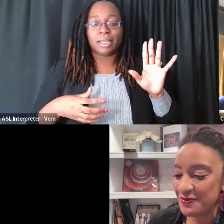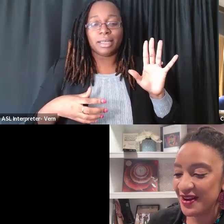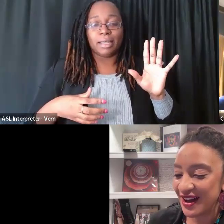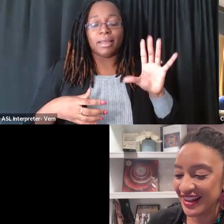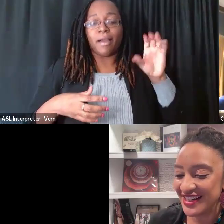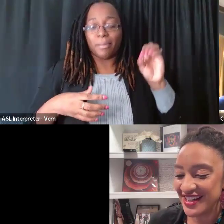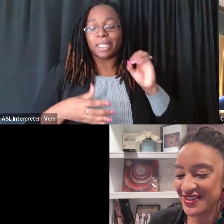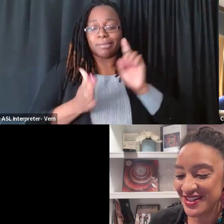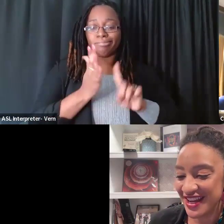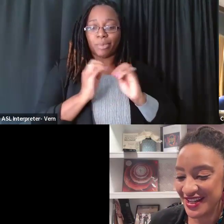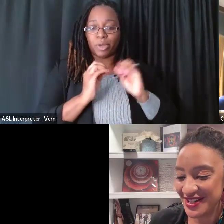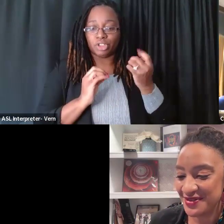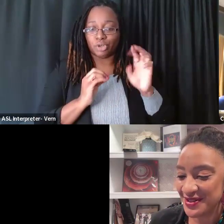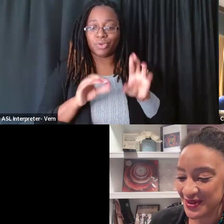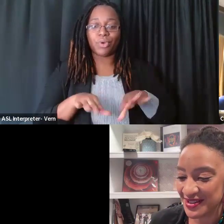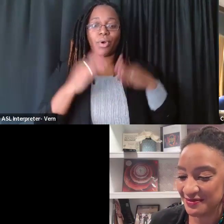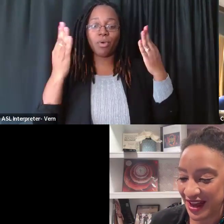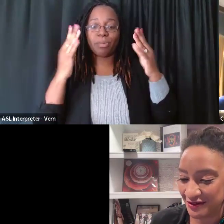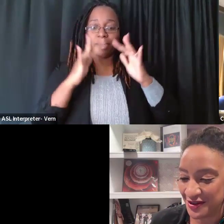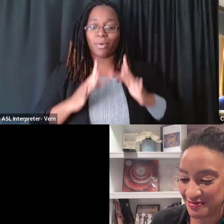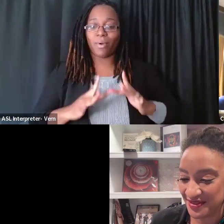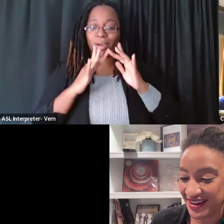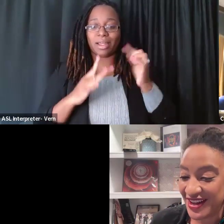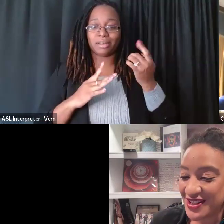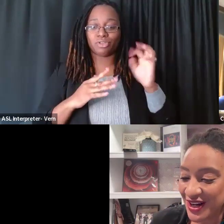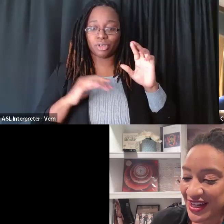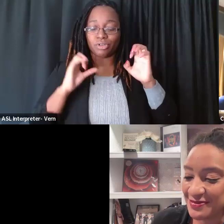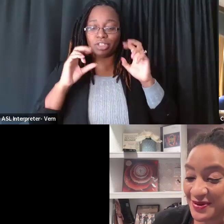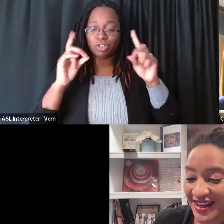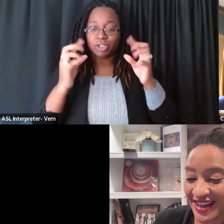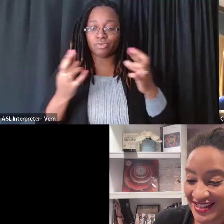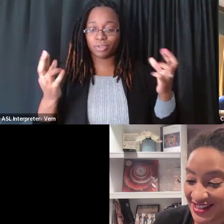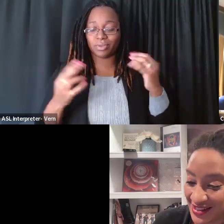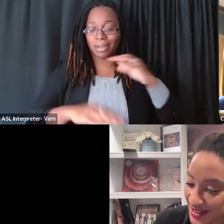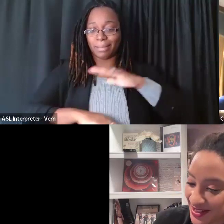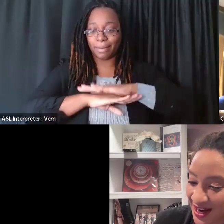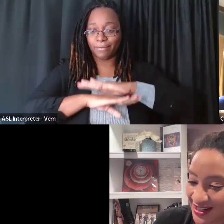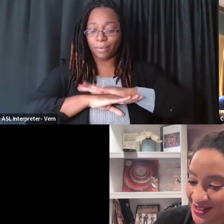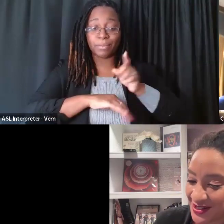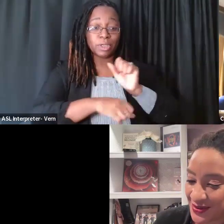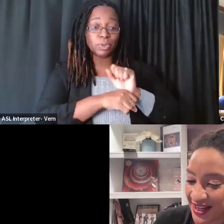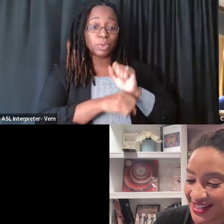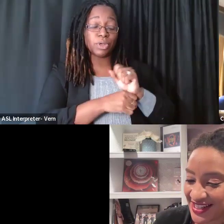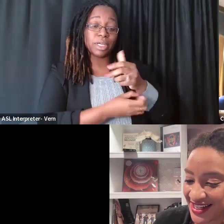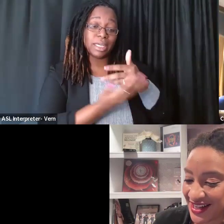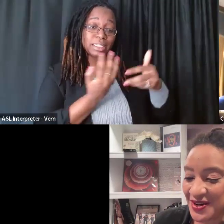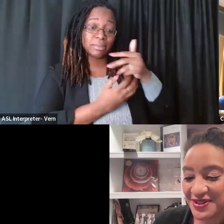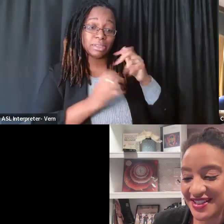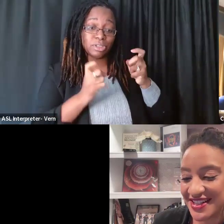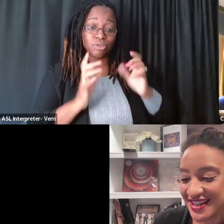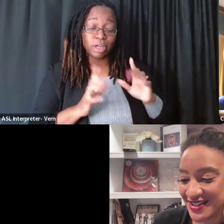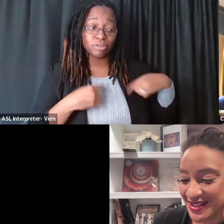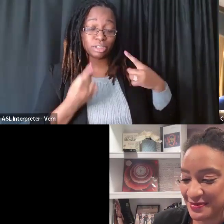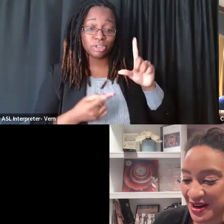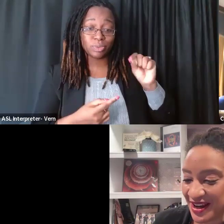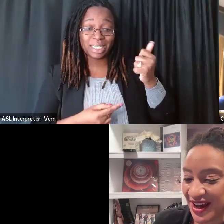as an open online gender education resource and platform. Charlie has been working as an intimacy director since 2018 with